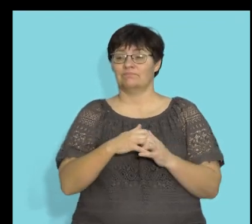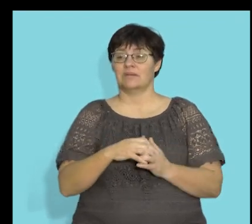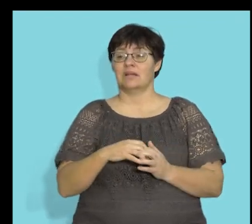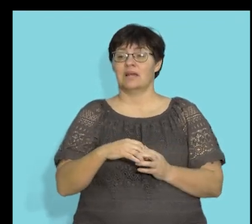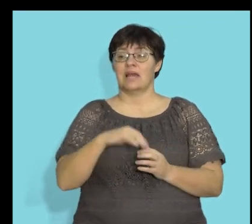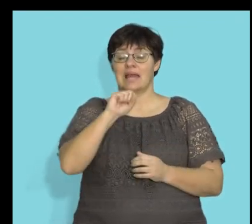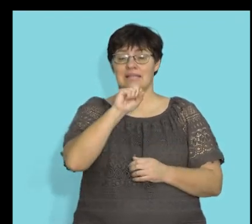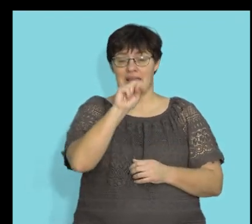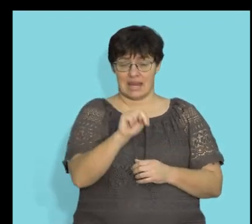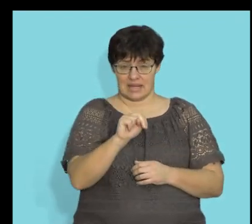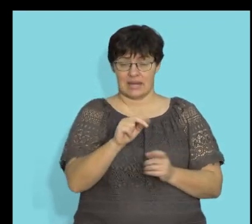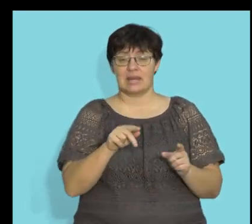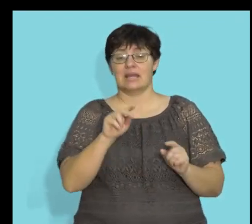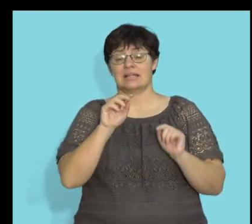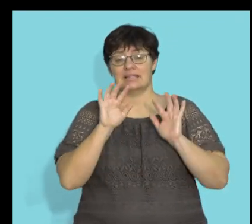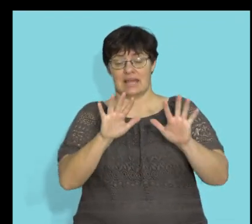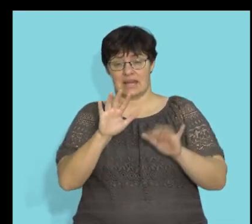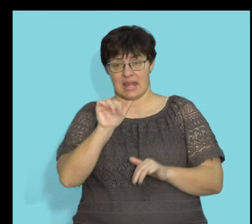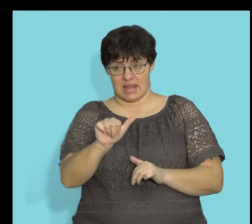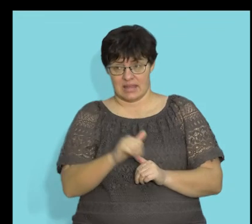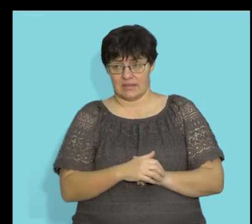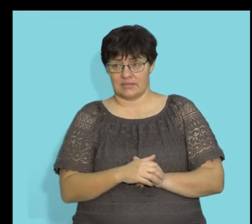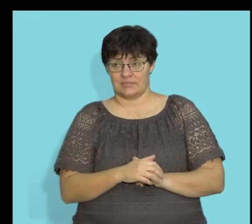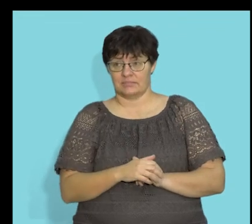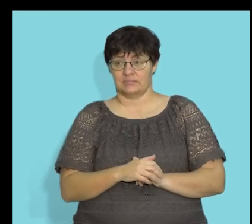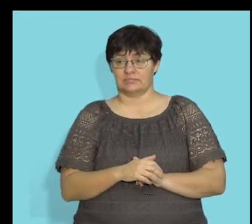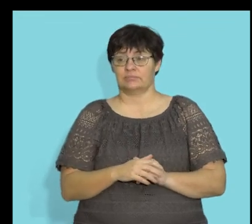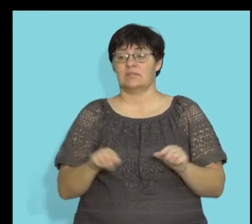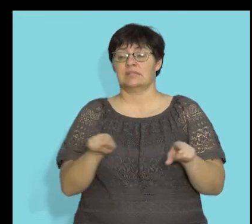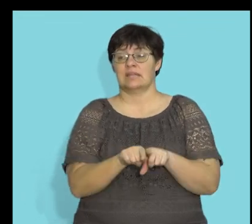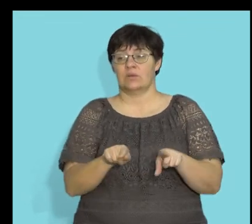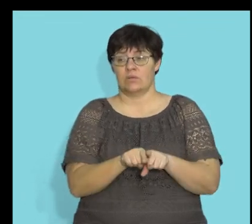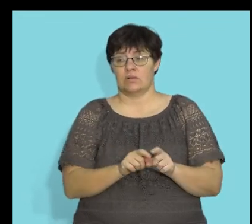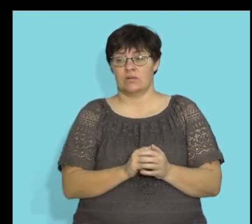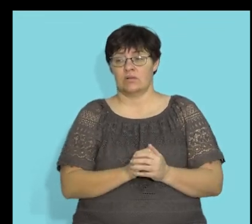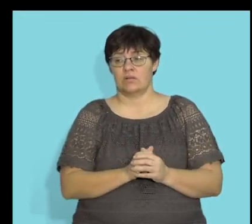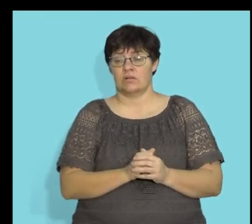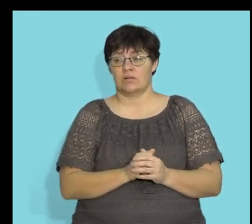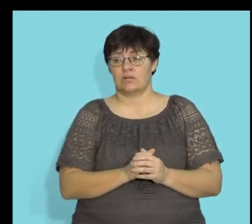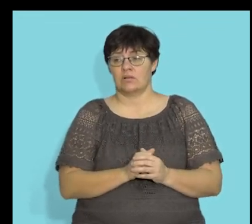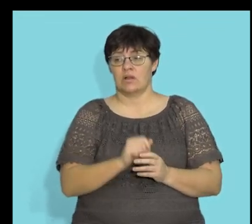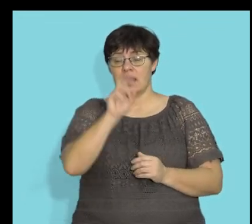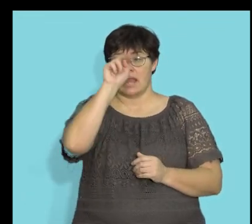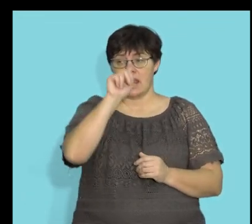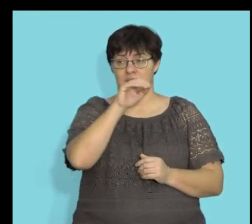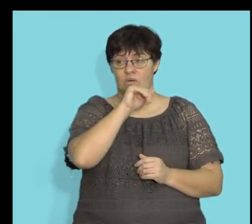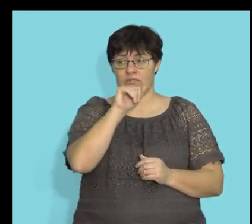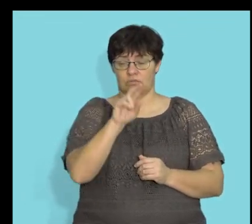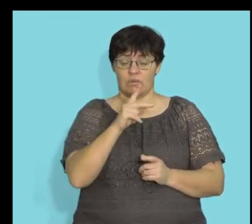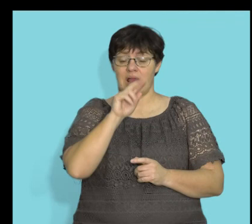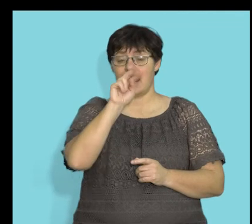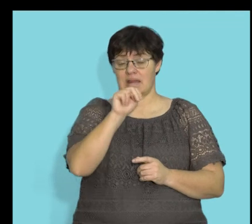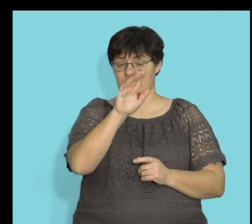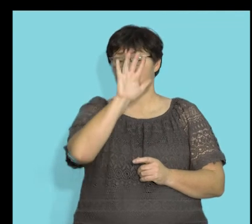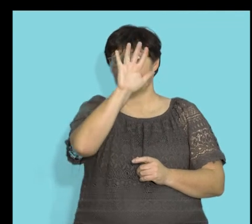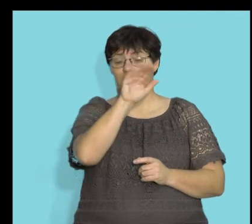the Sn, is 10a. So I'm going to have 10a is equal to n over 2, and